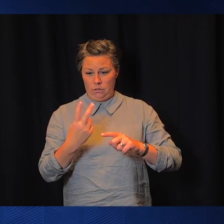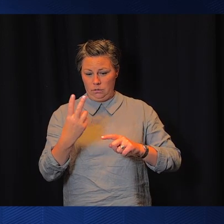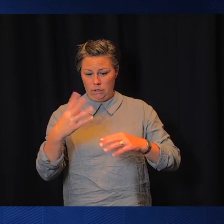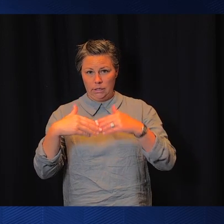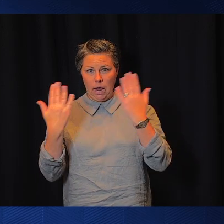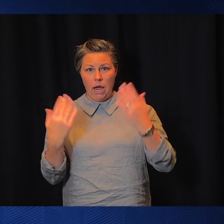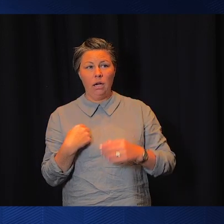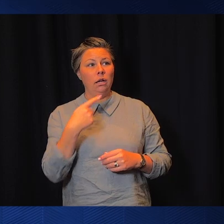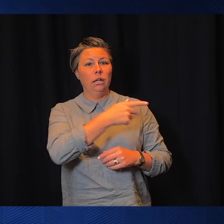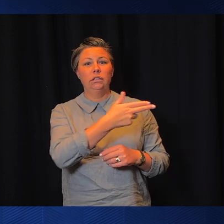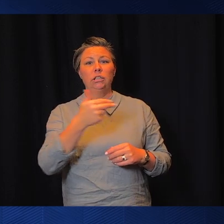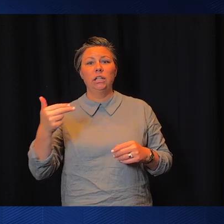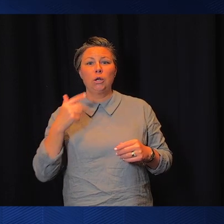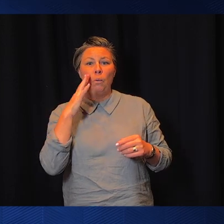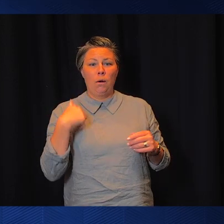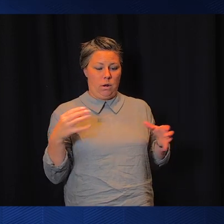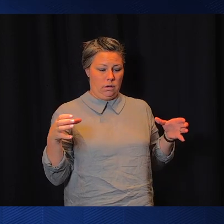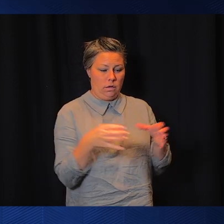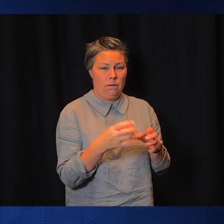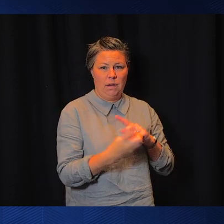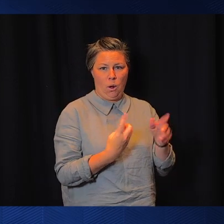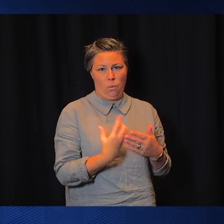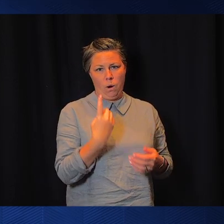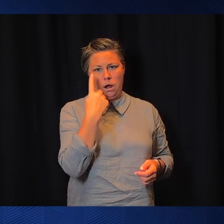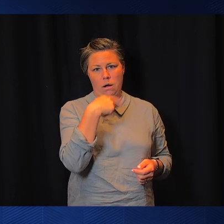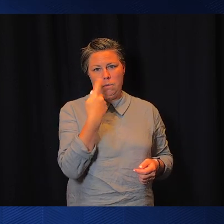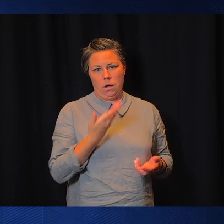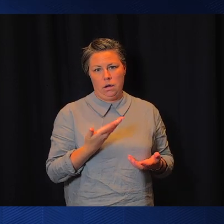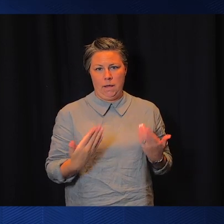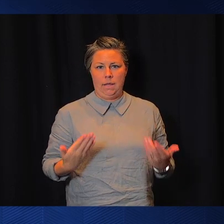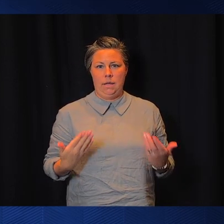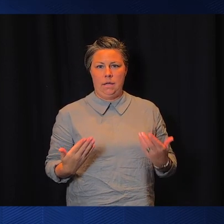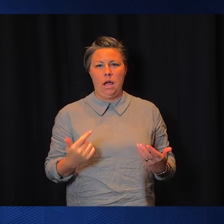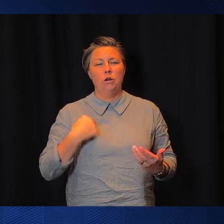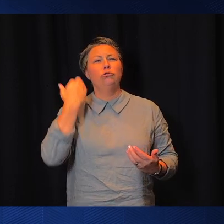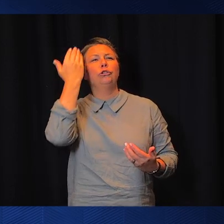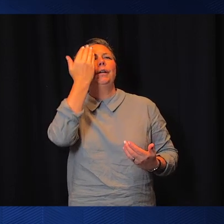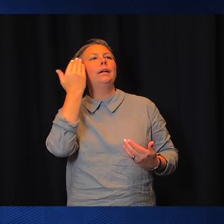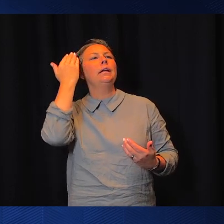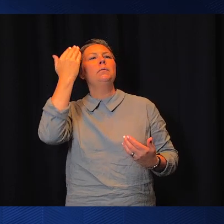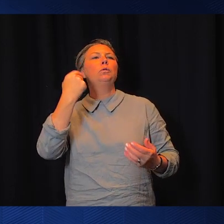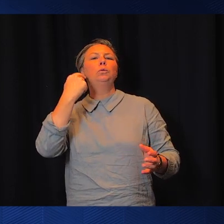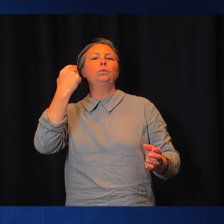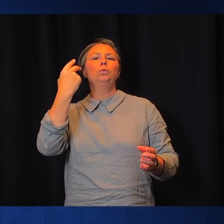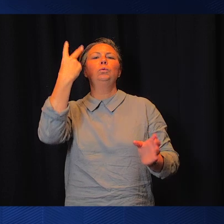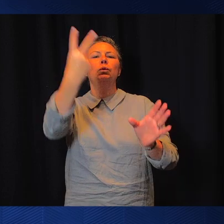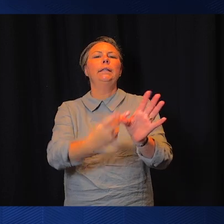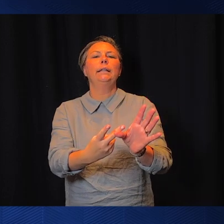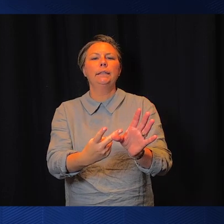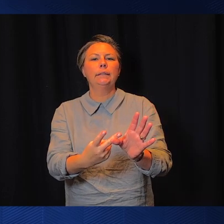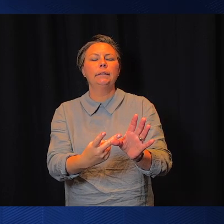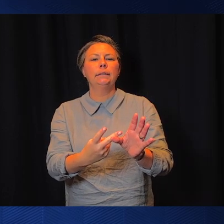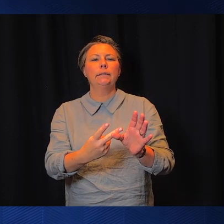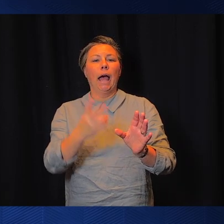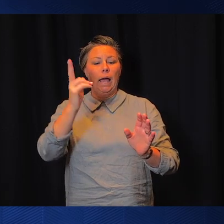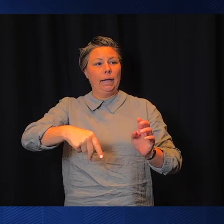right? My vision would be 2 years from now, the meeting is going to happen somewhere else. I think